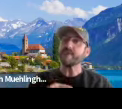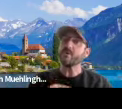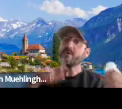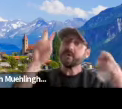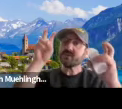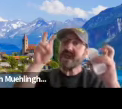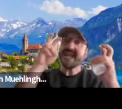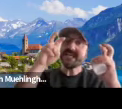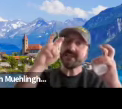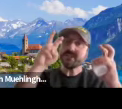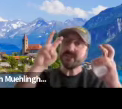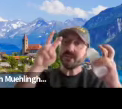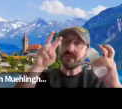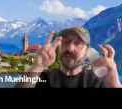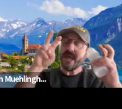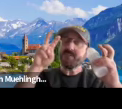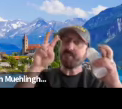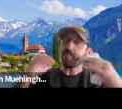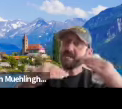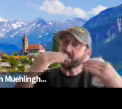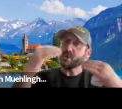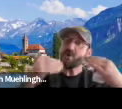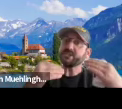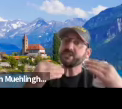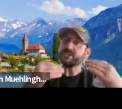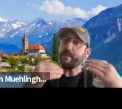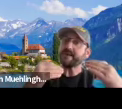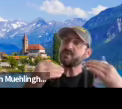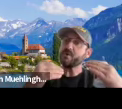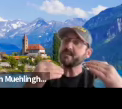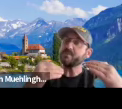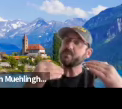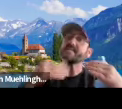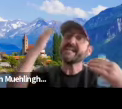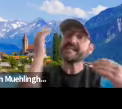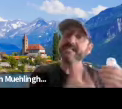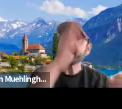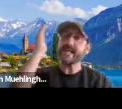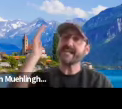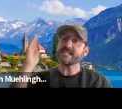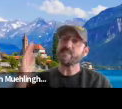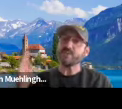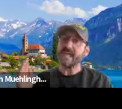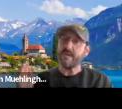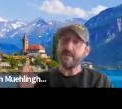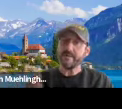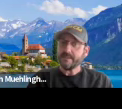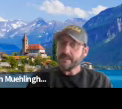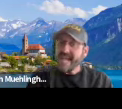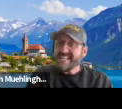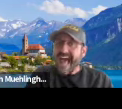that chemical gradient and brings the nervous system back to where it needs to be, and then it can send a next impulse